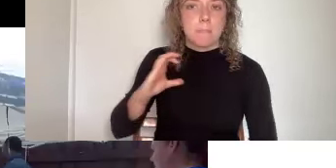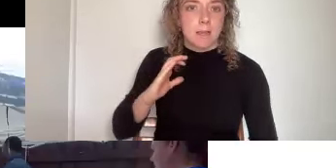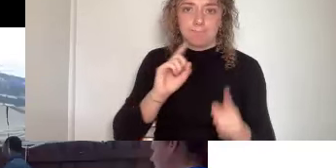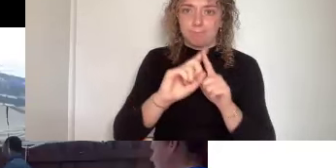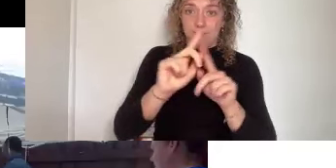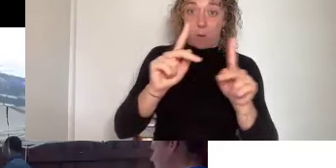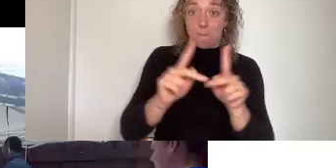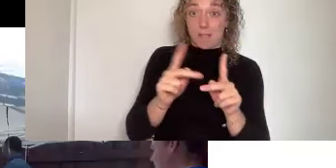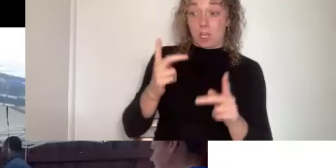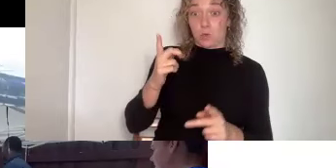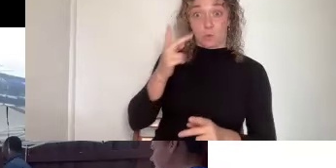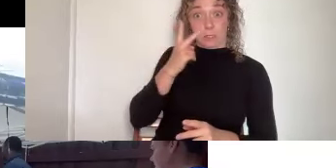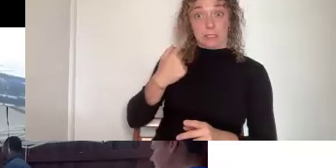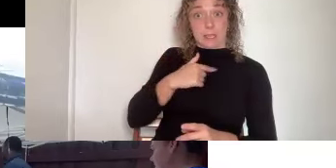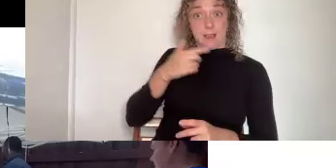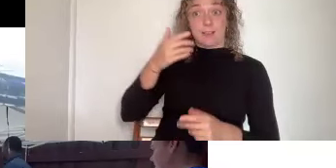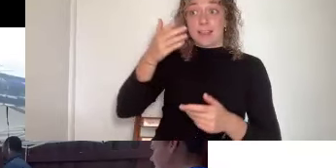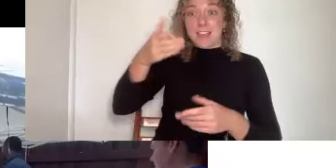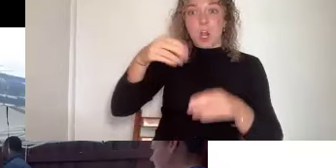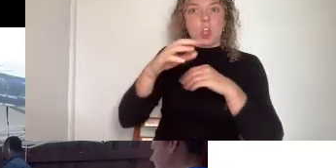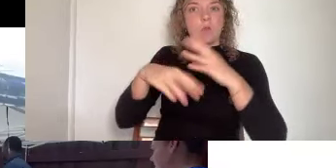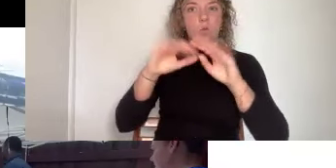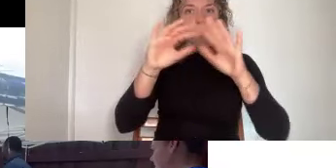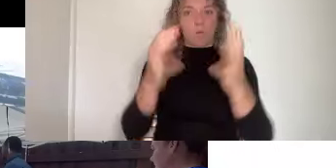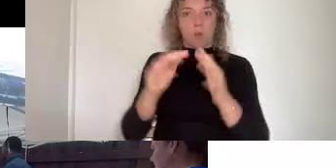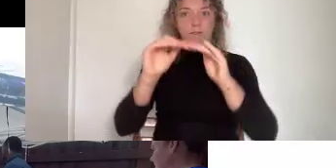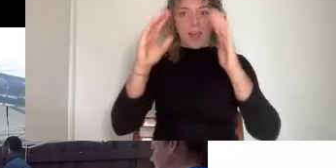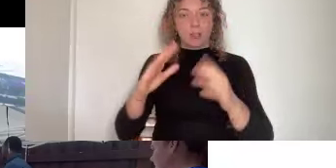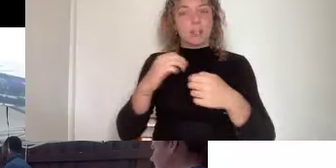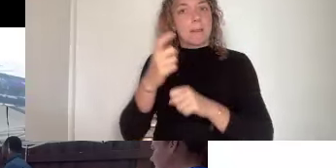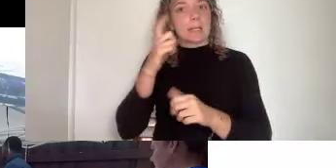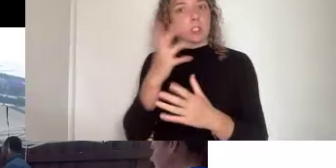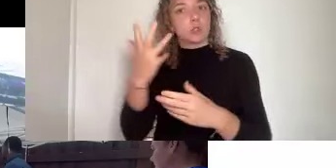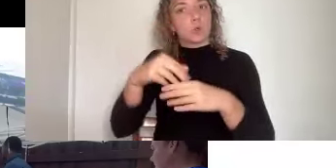anywhere where in the world of housing where it makes sense to include a